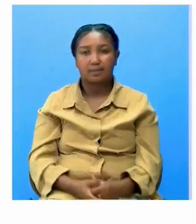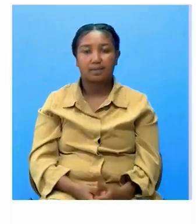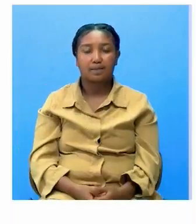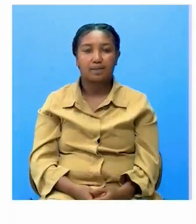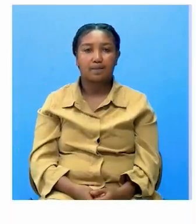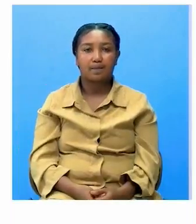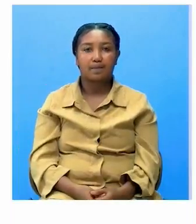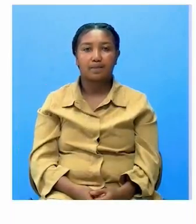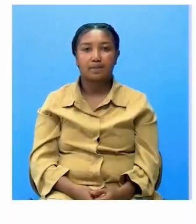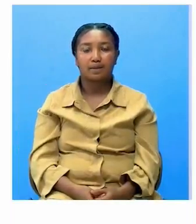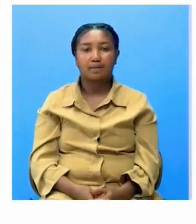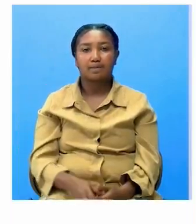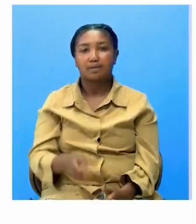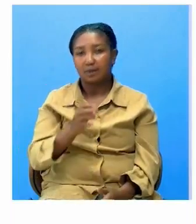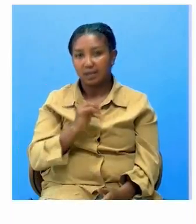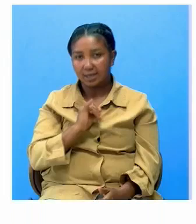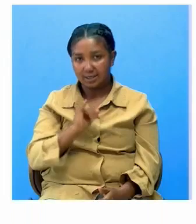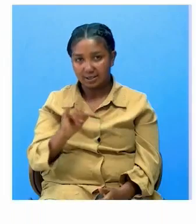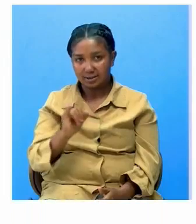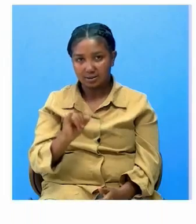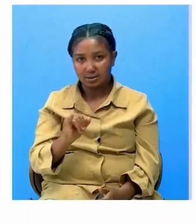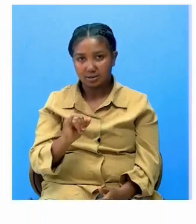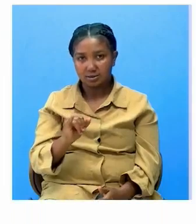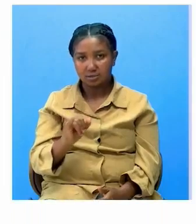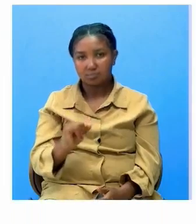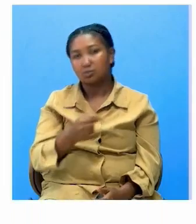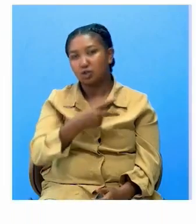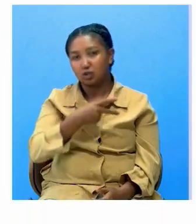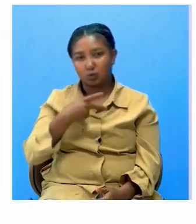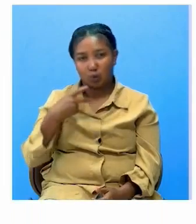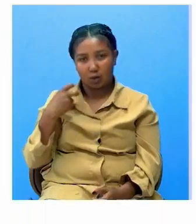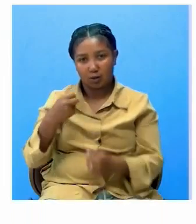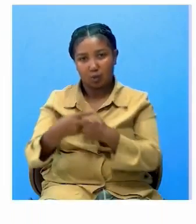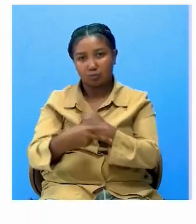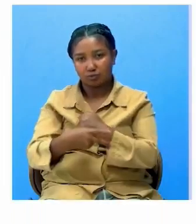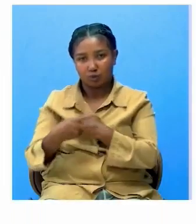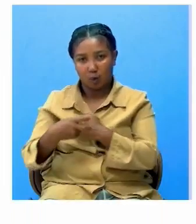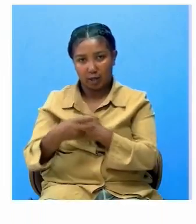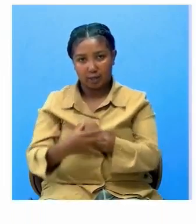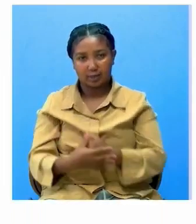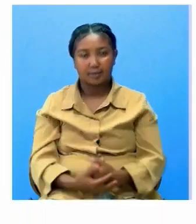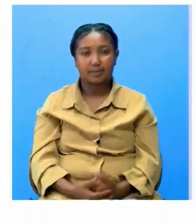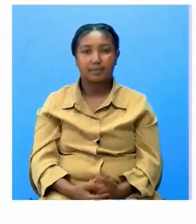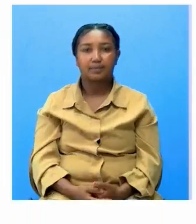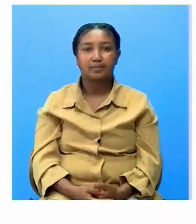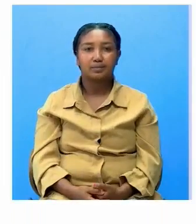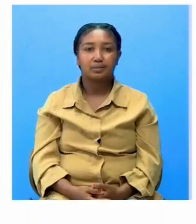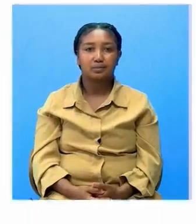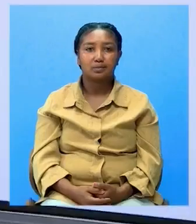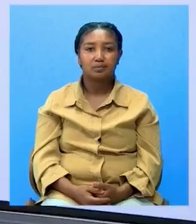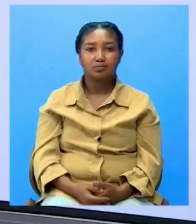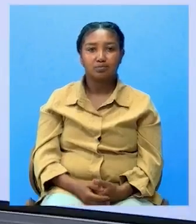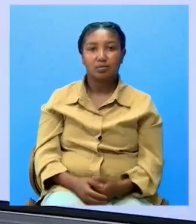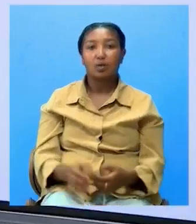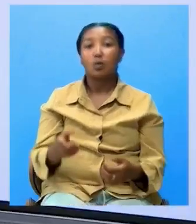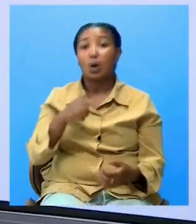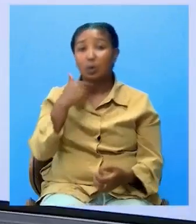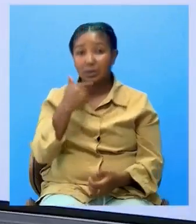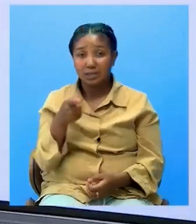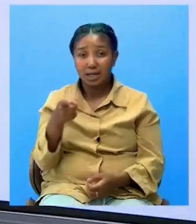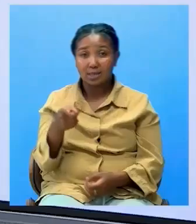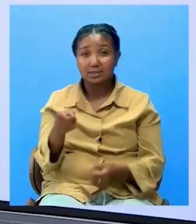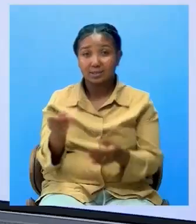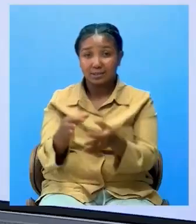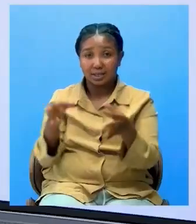is stolen. when we say